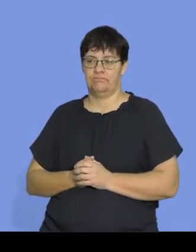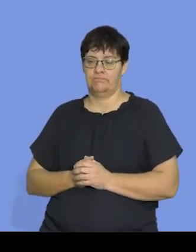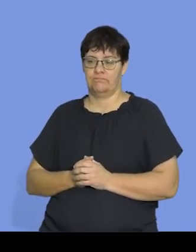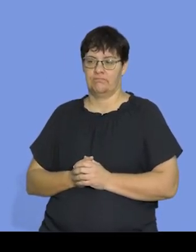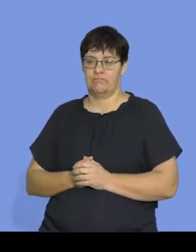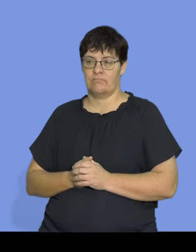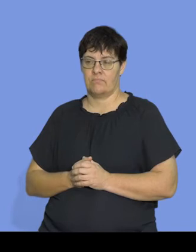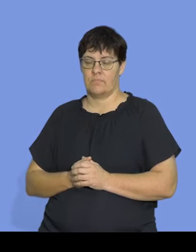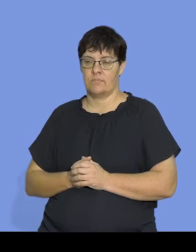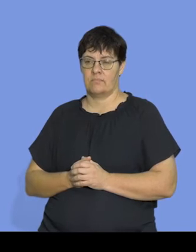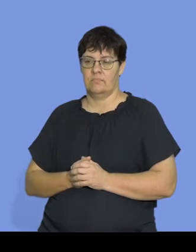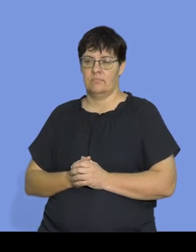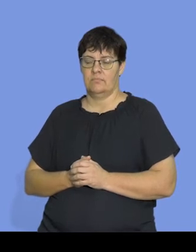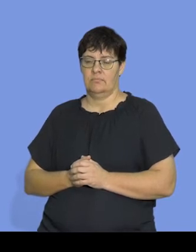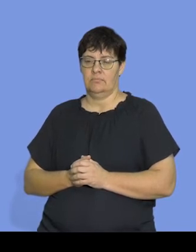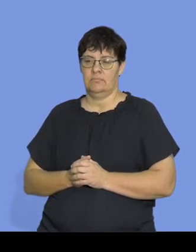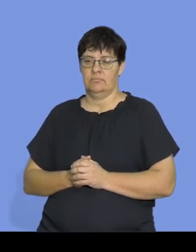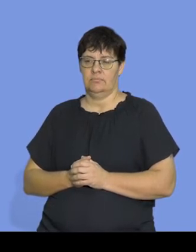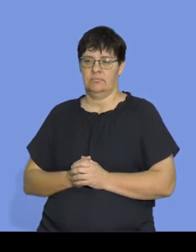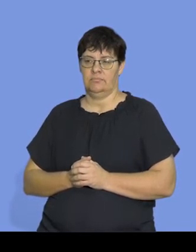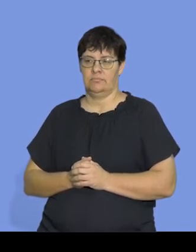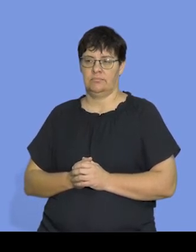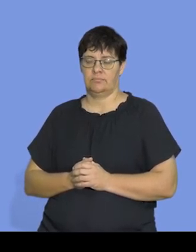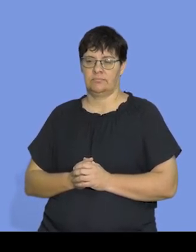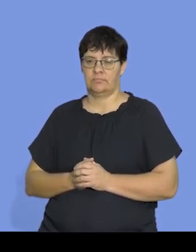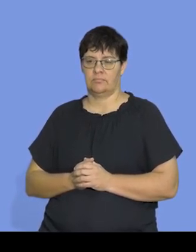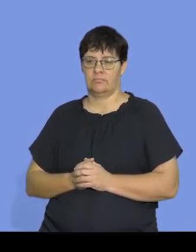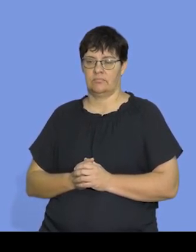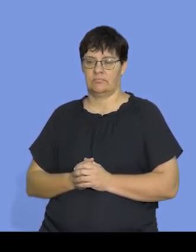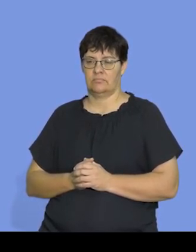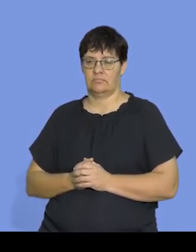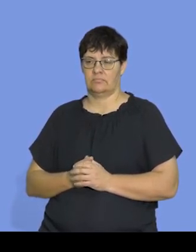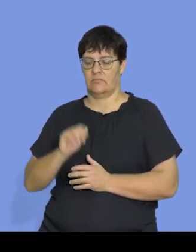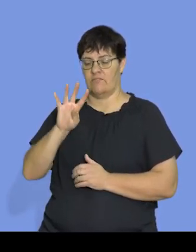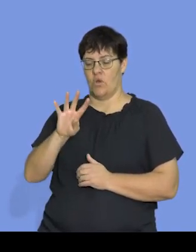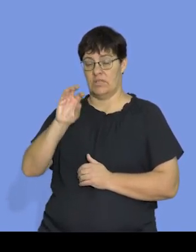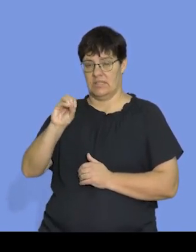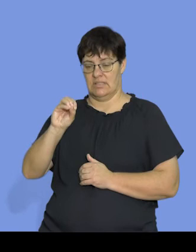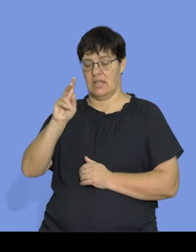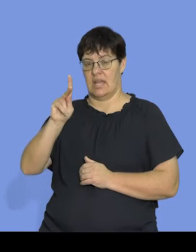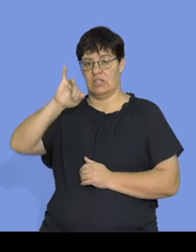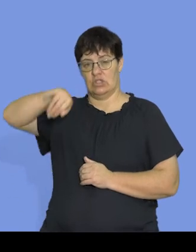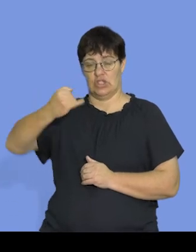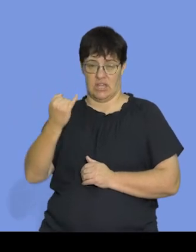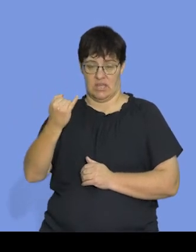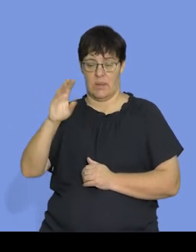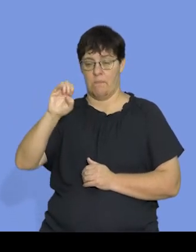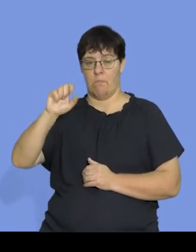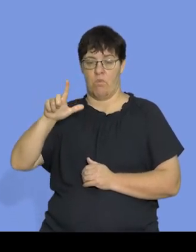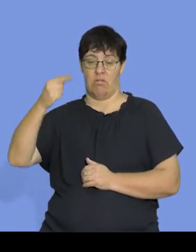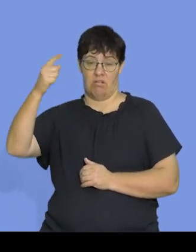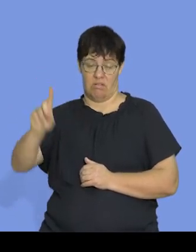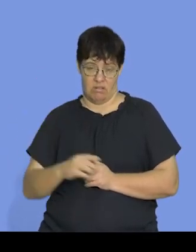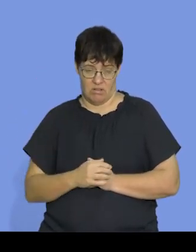absorbed in this case is equals to, we know it's 40 kilojoules per mole as an